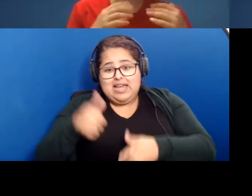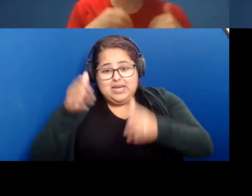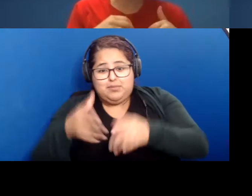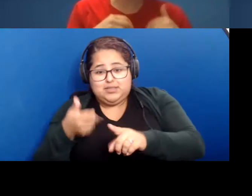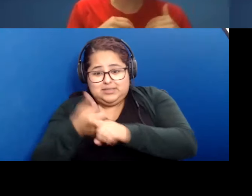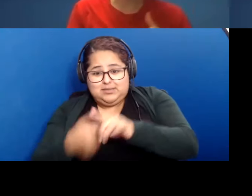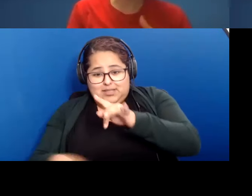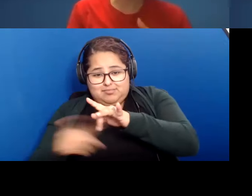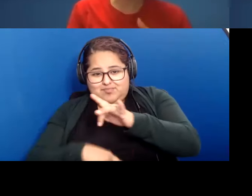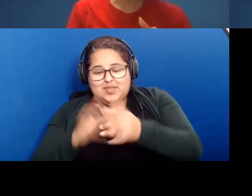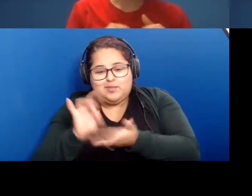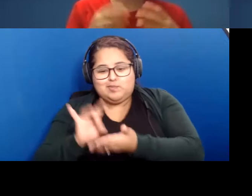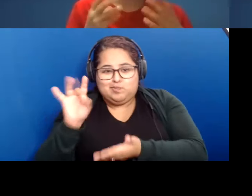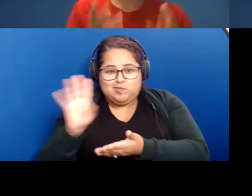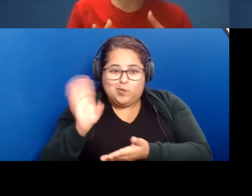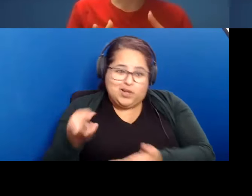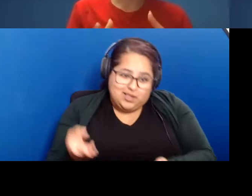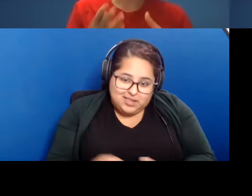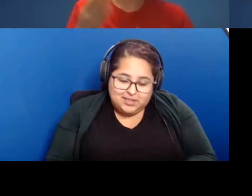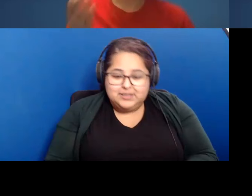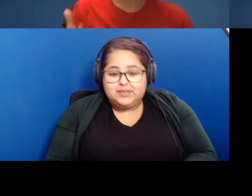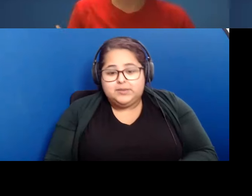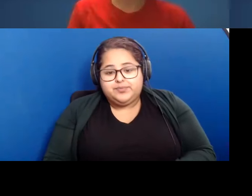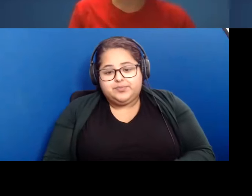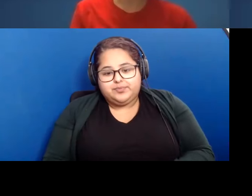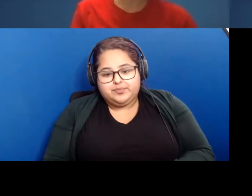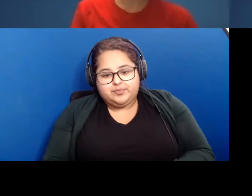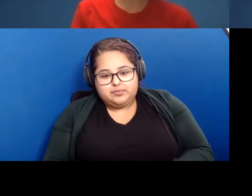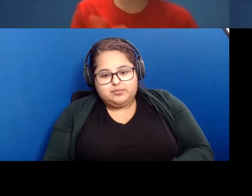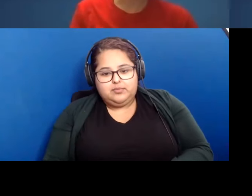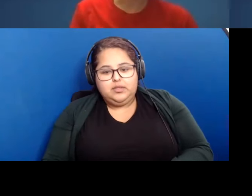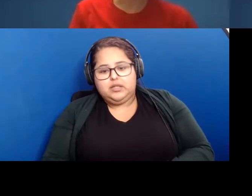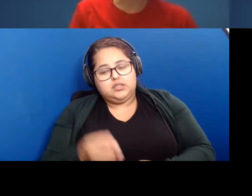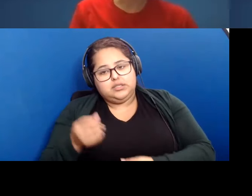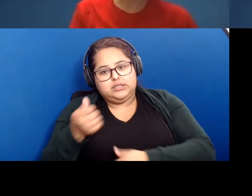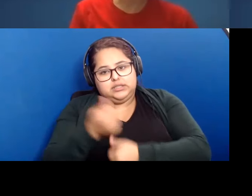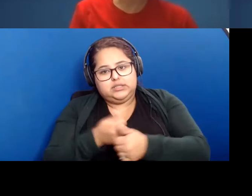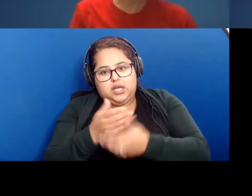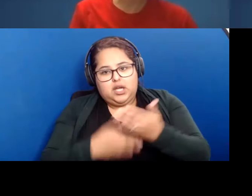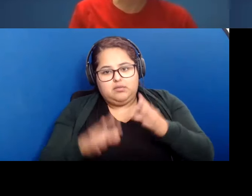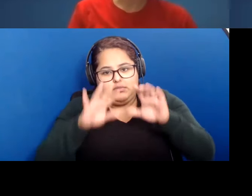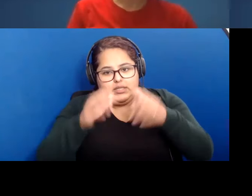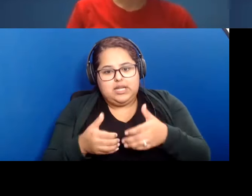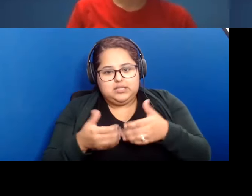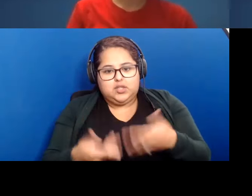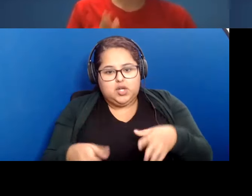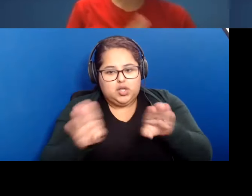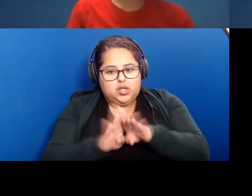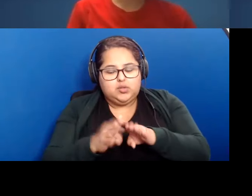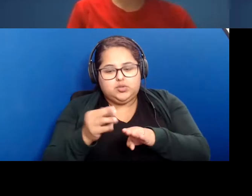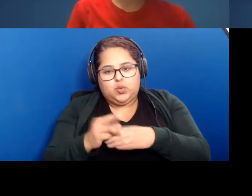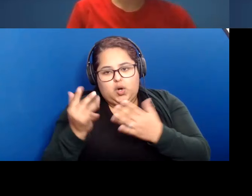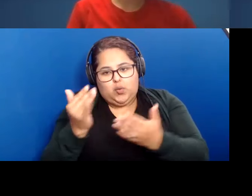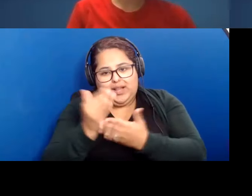school on the first day. Reason being, as you notice, some classes are closed or waitlisted. So if you don't